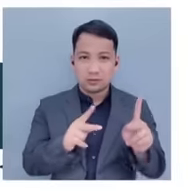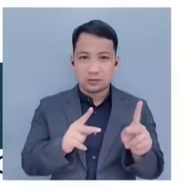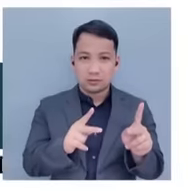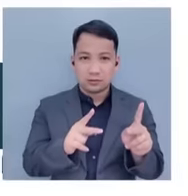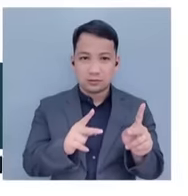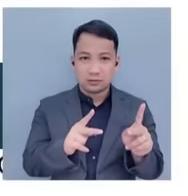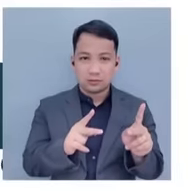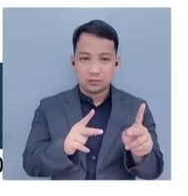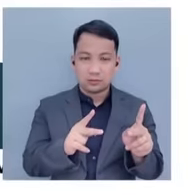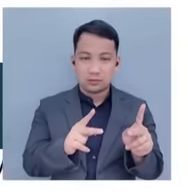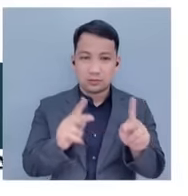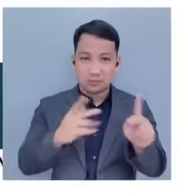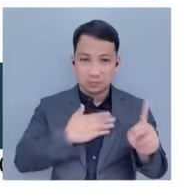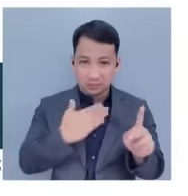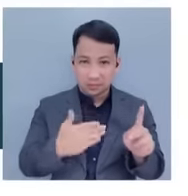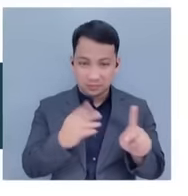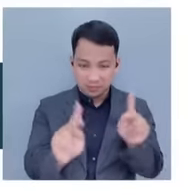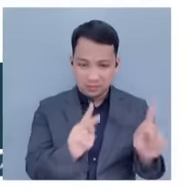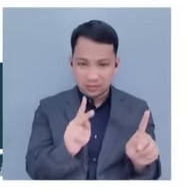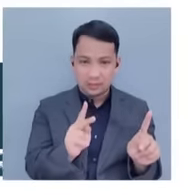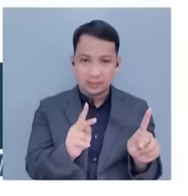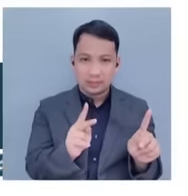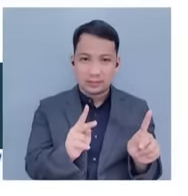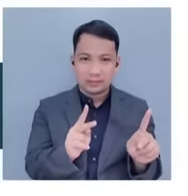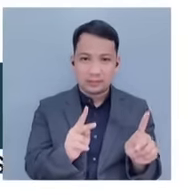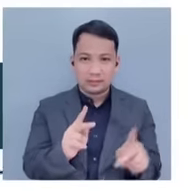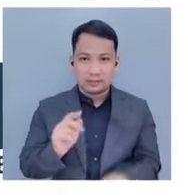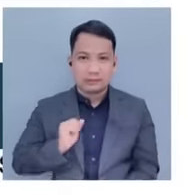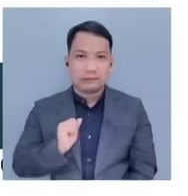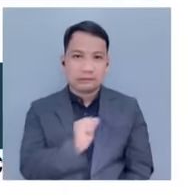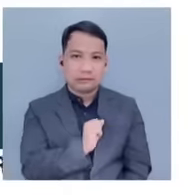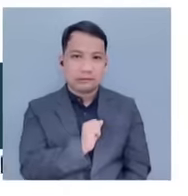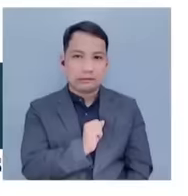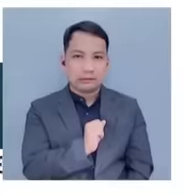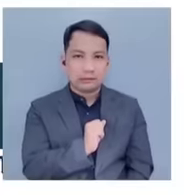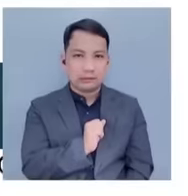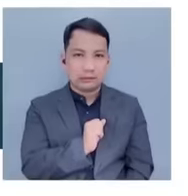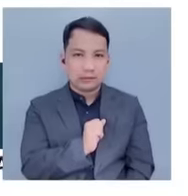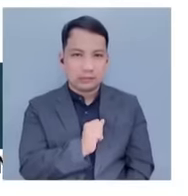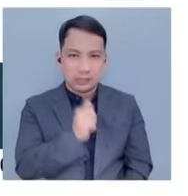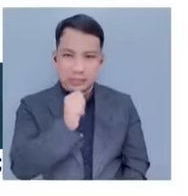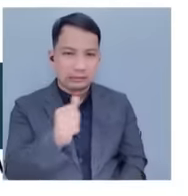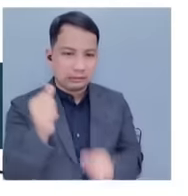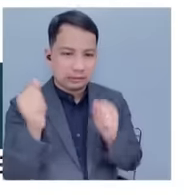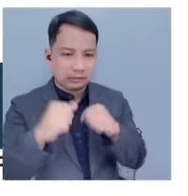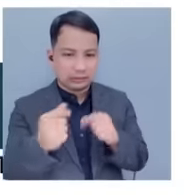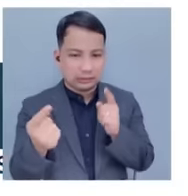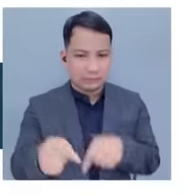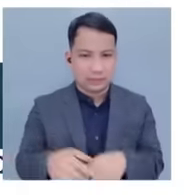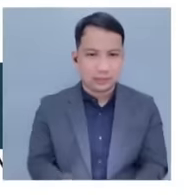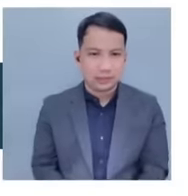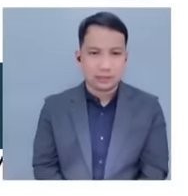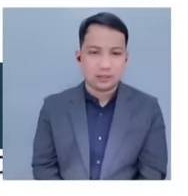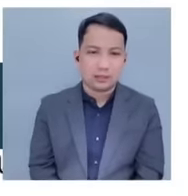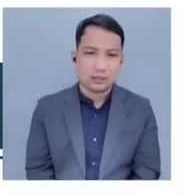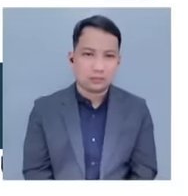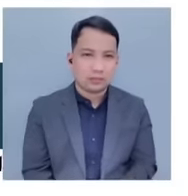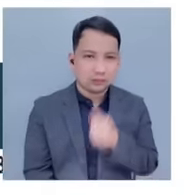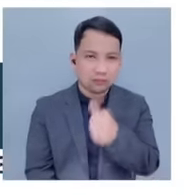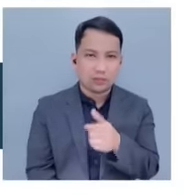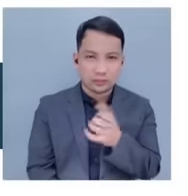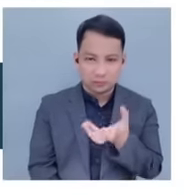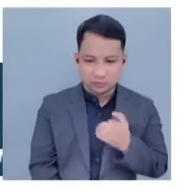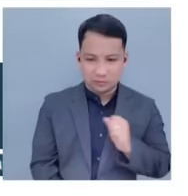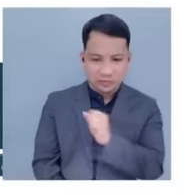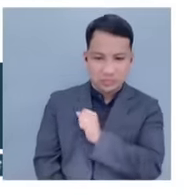discourse, mainly because the Senate very much disagrees with it, and so they have